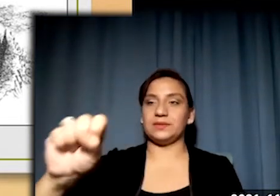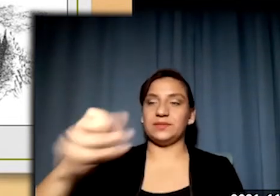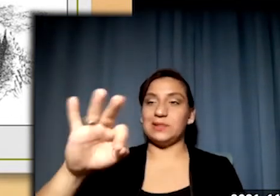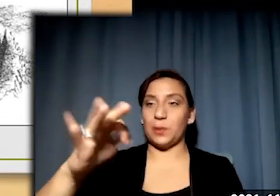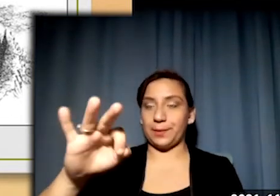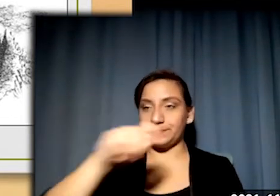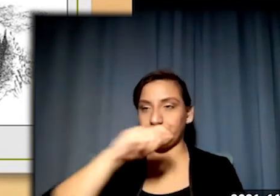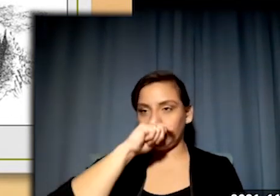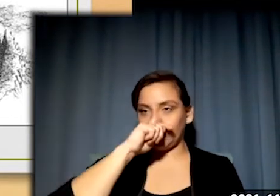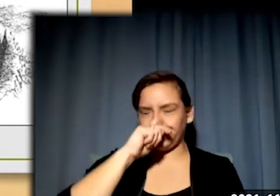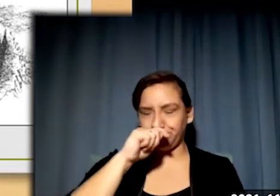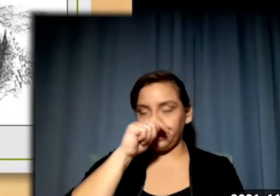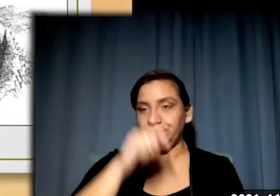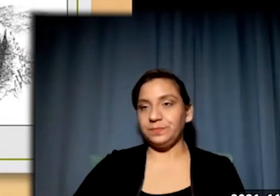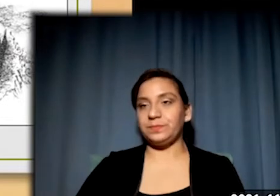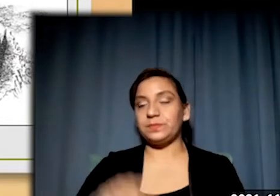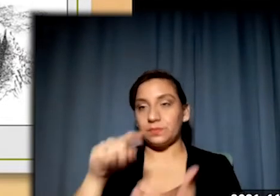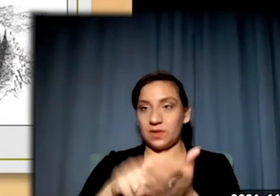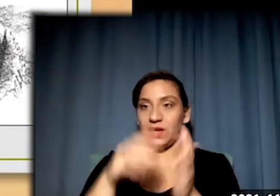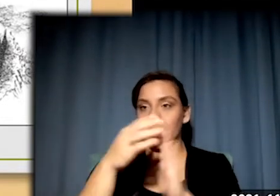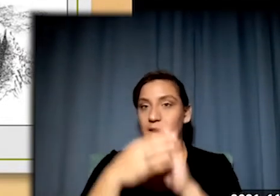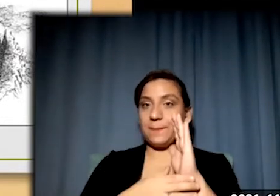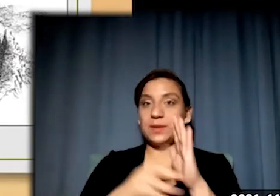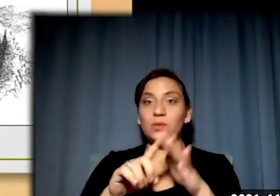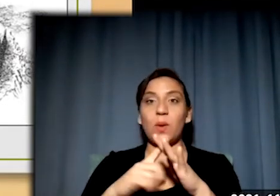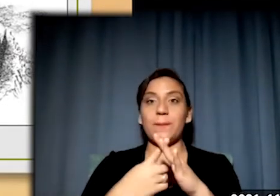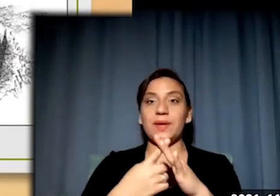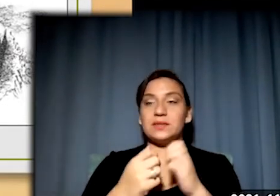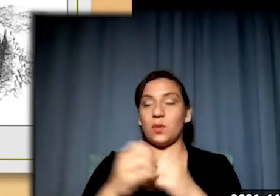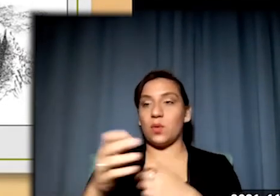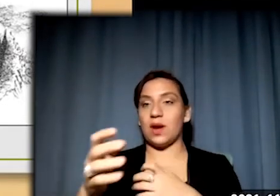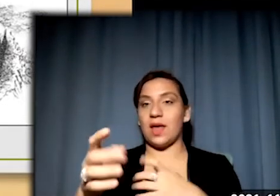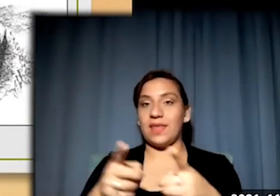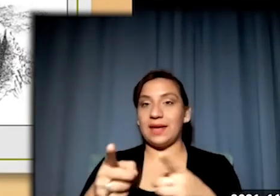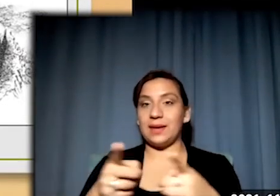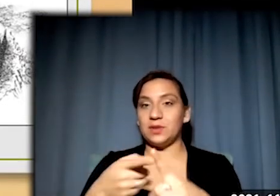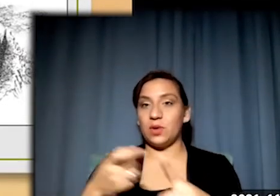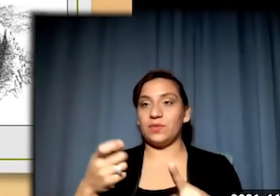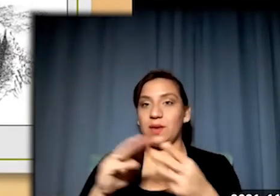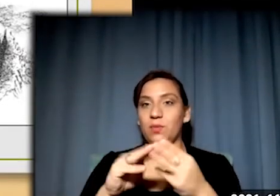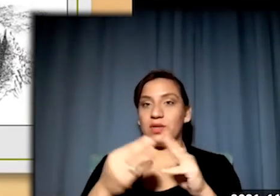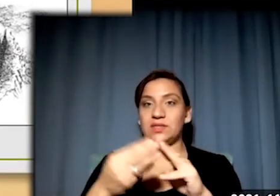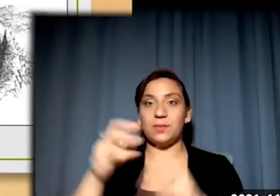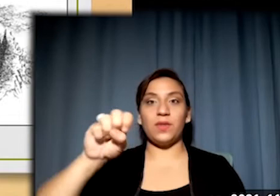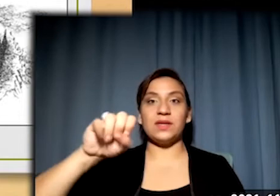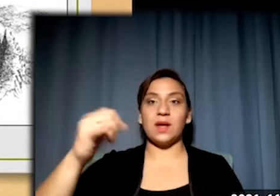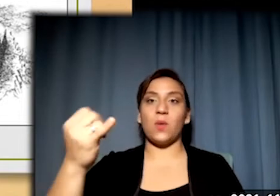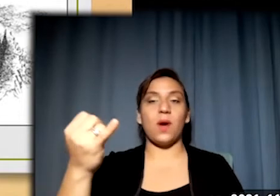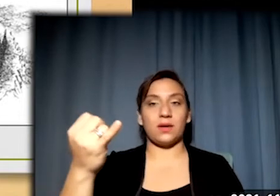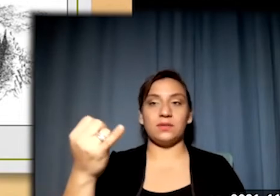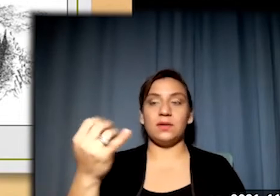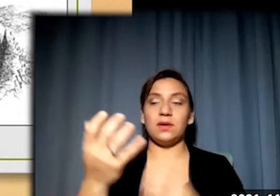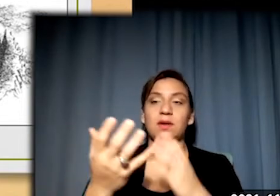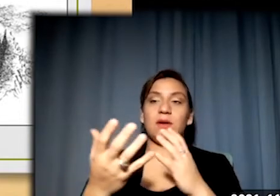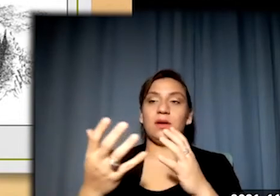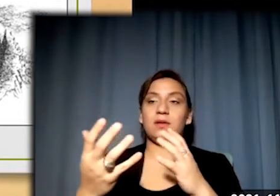description of San Juan municipality efforts to get approval for the city's expansion. With the demolition